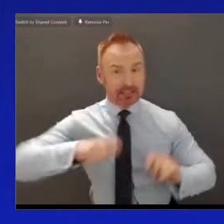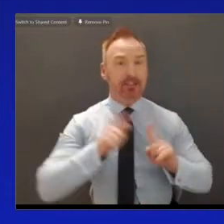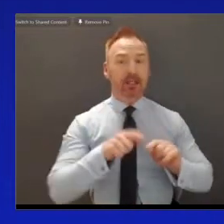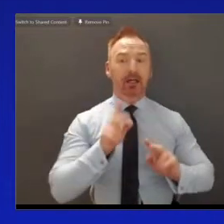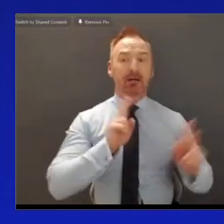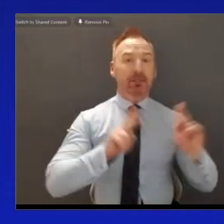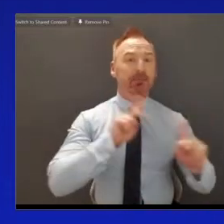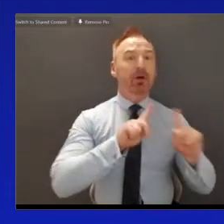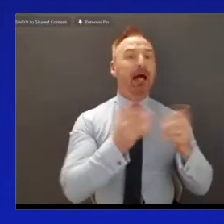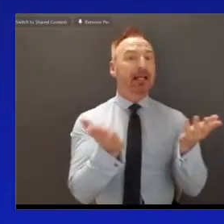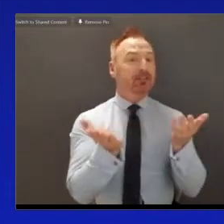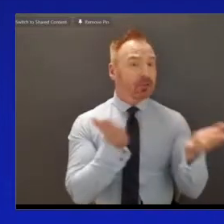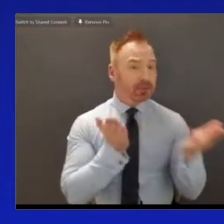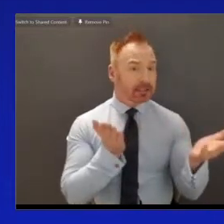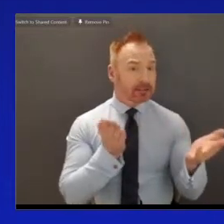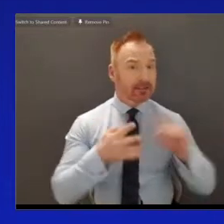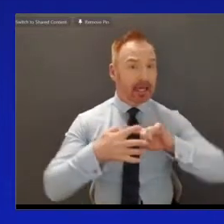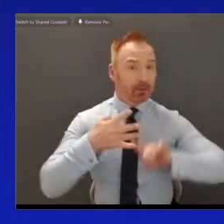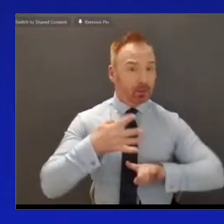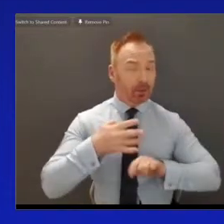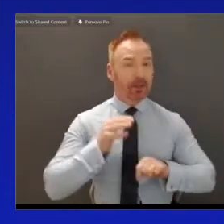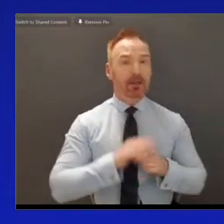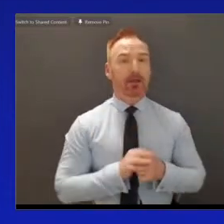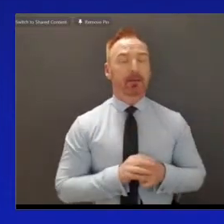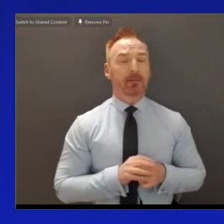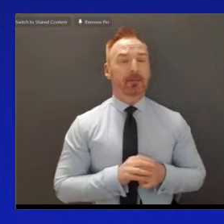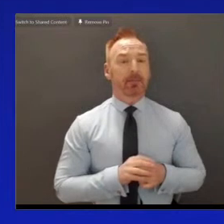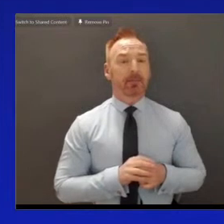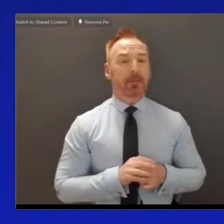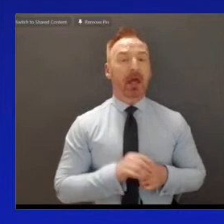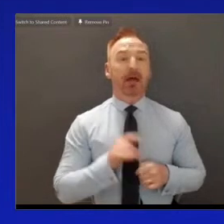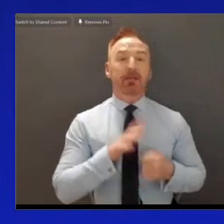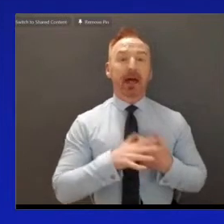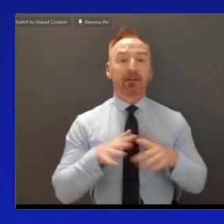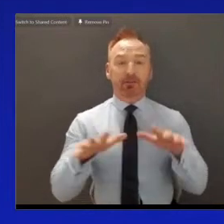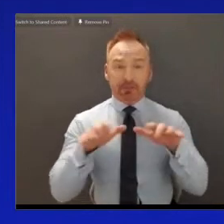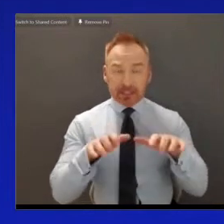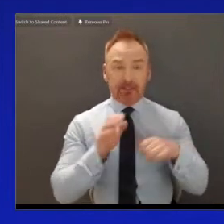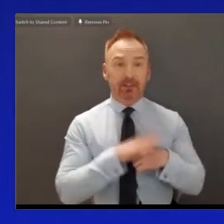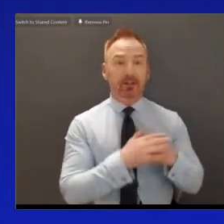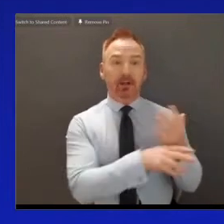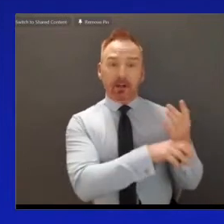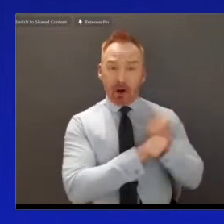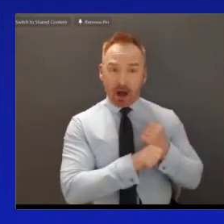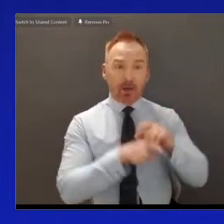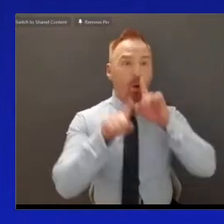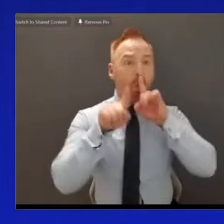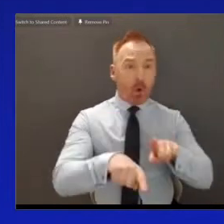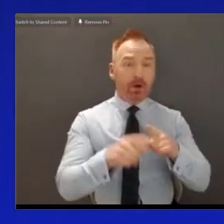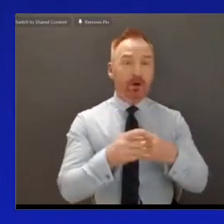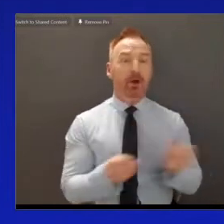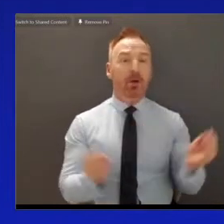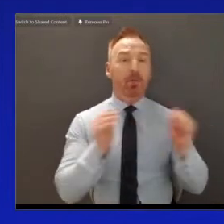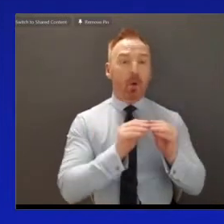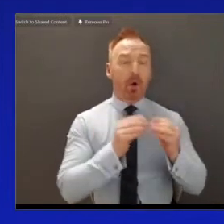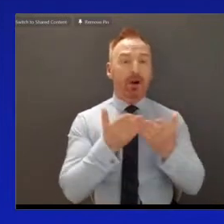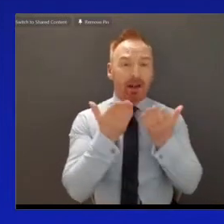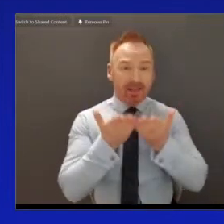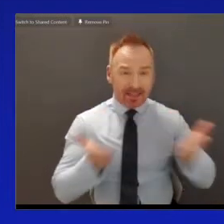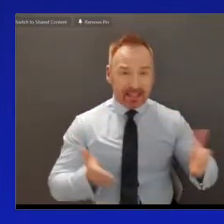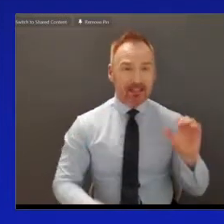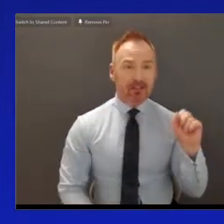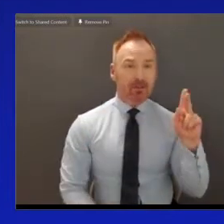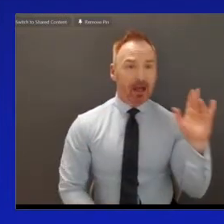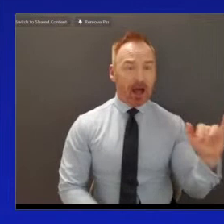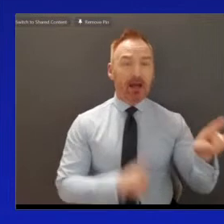Teams under this group have already secured contingency freezers, ordered and received additional supplies, and set up city storage and packing